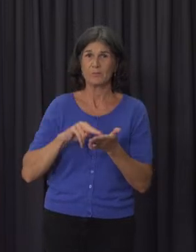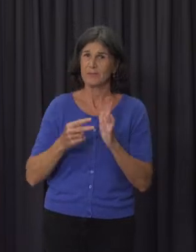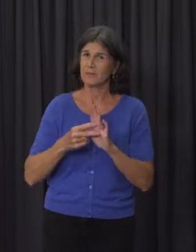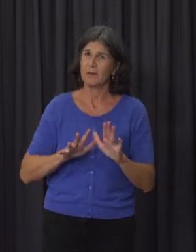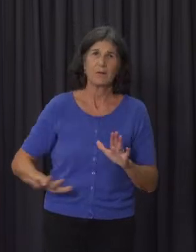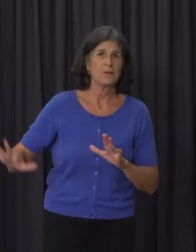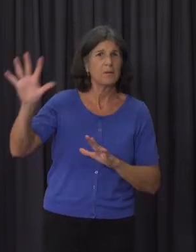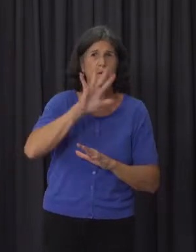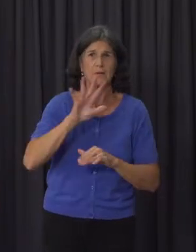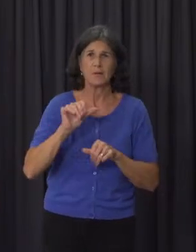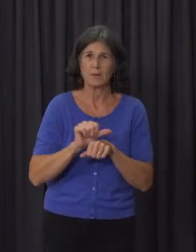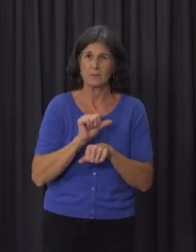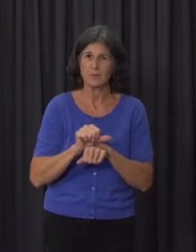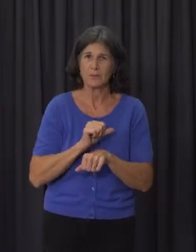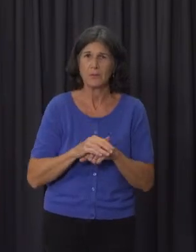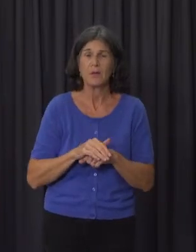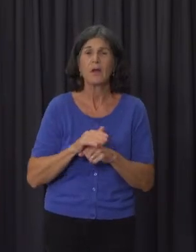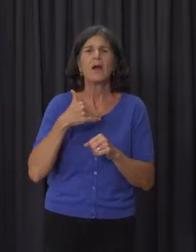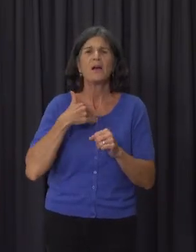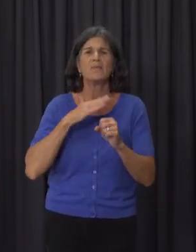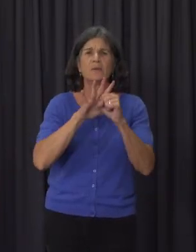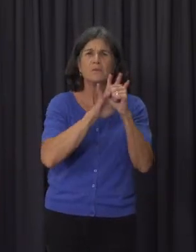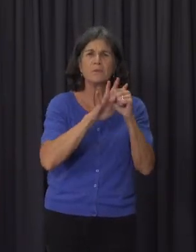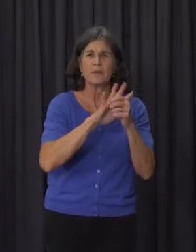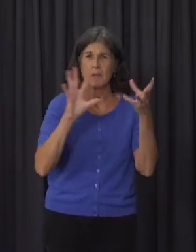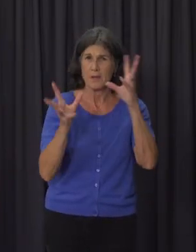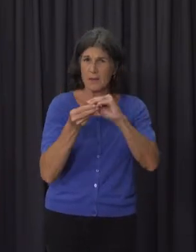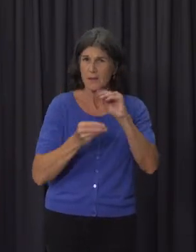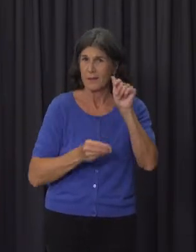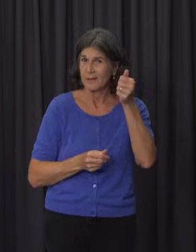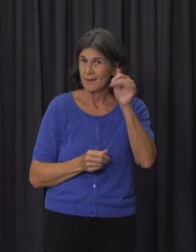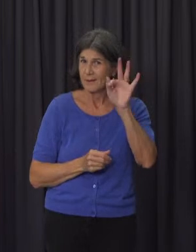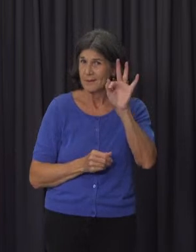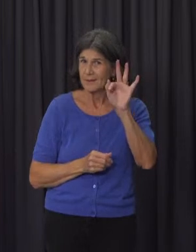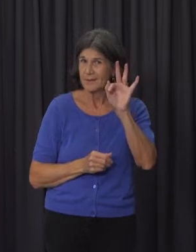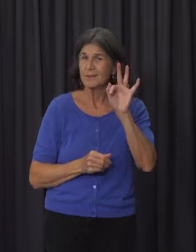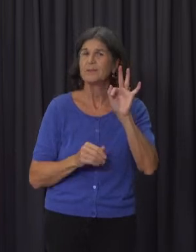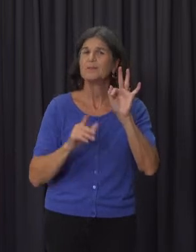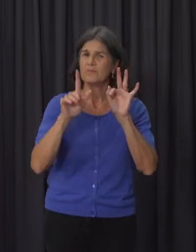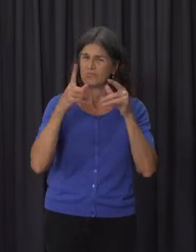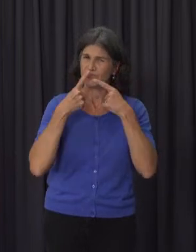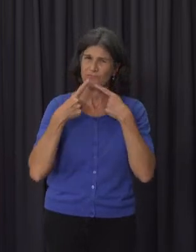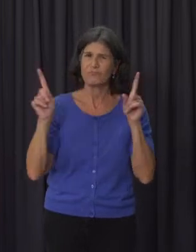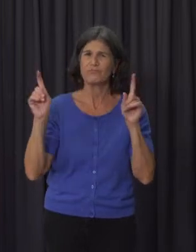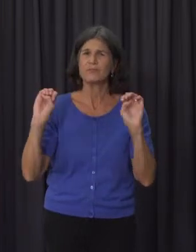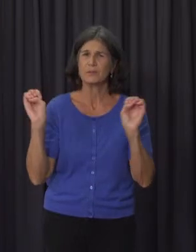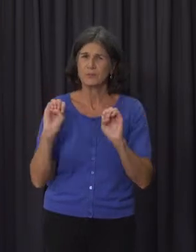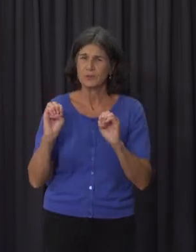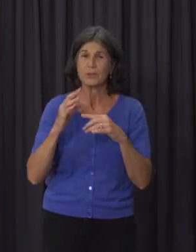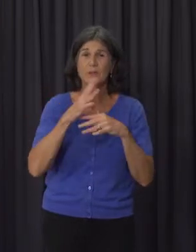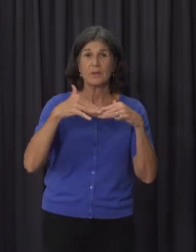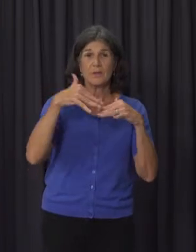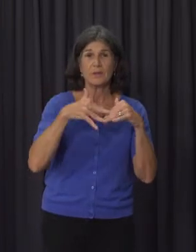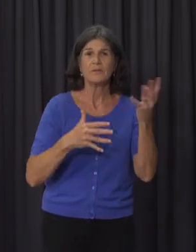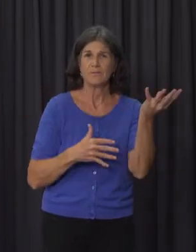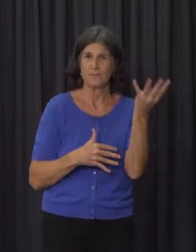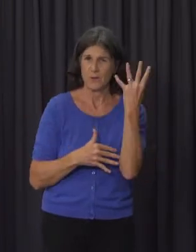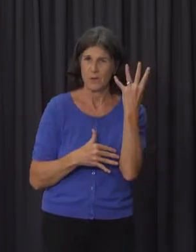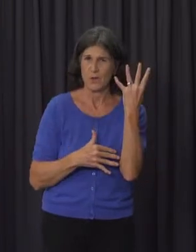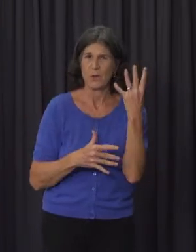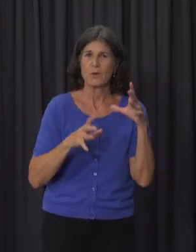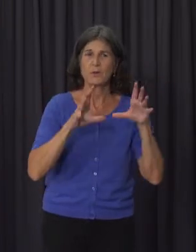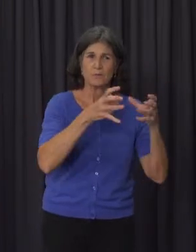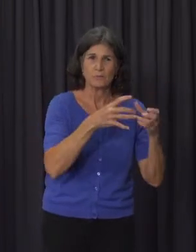emergency, as well as 4 band council resolutions, and 10 evacuation orders are in place. The estimated number of evacuees